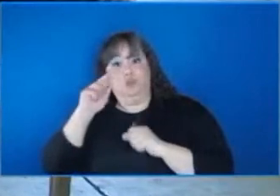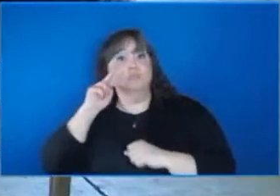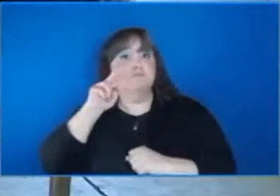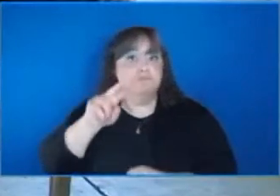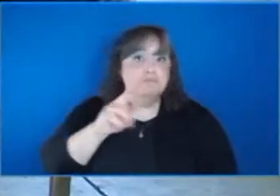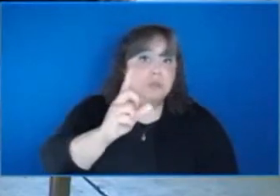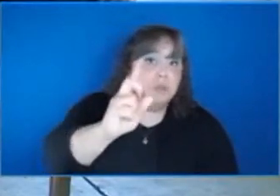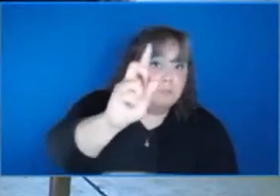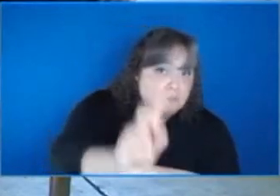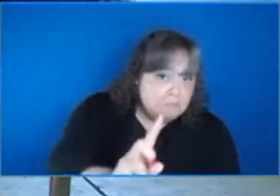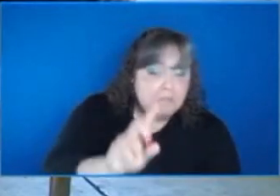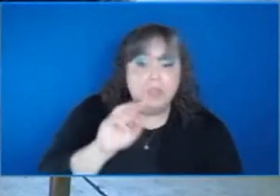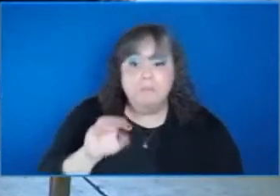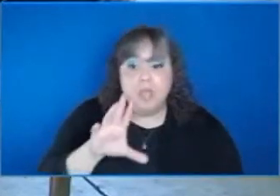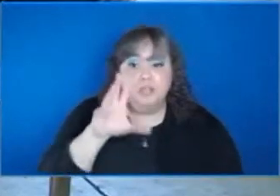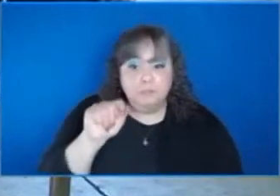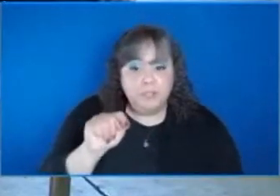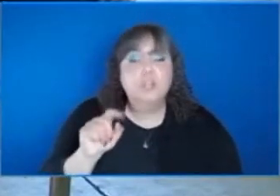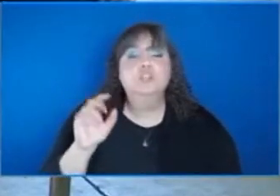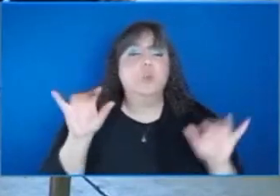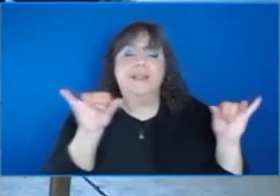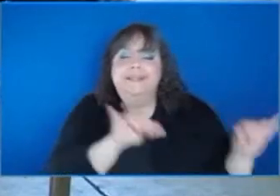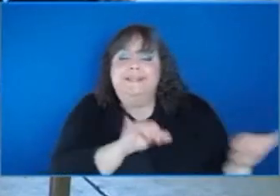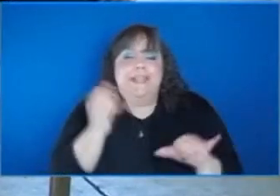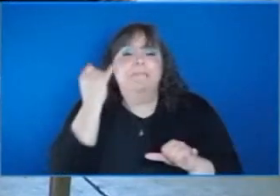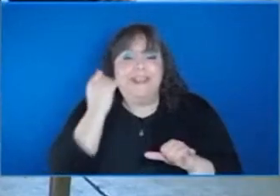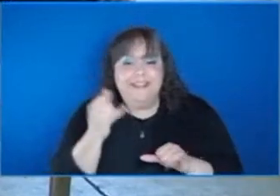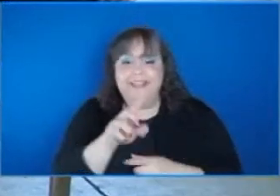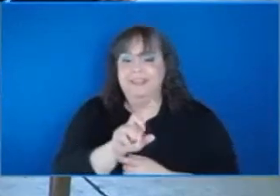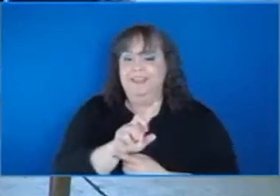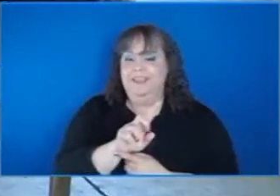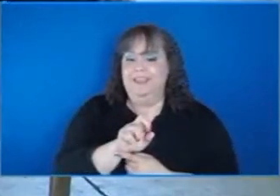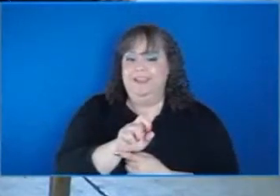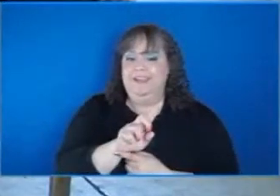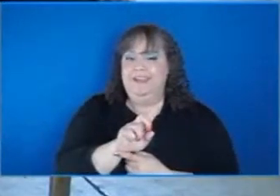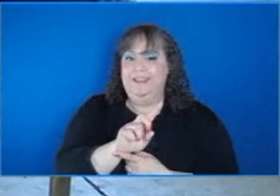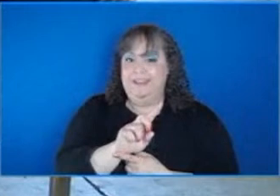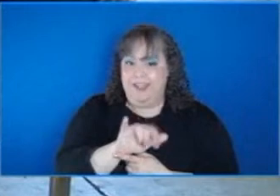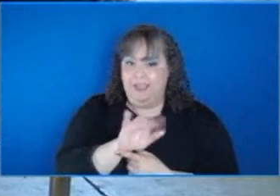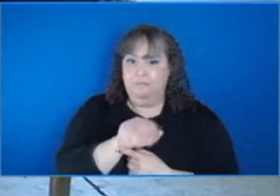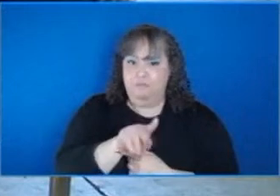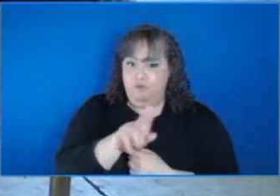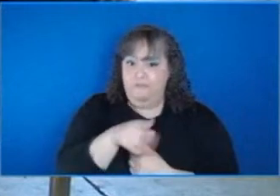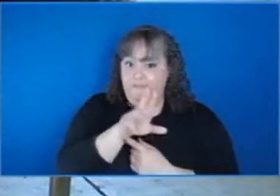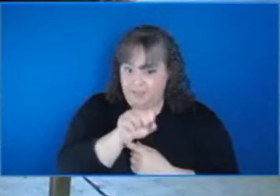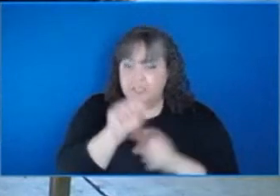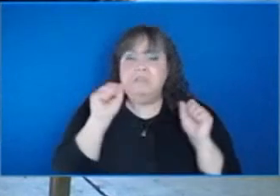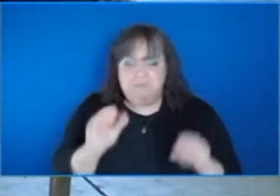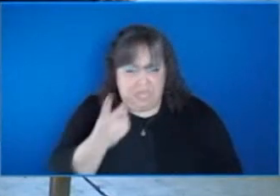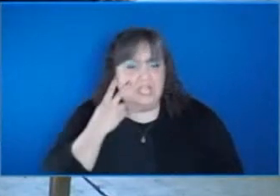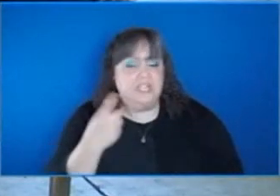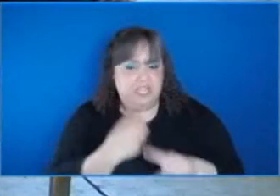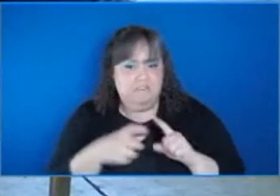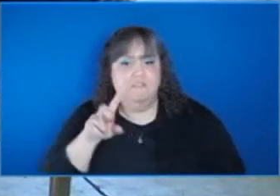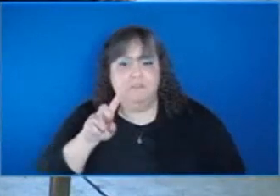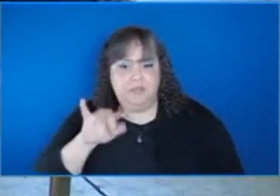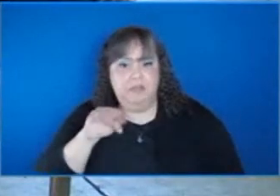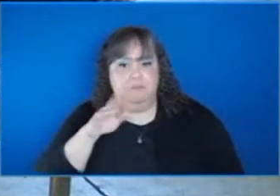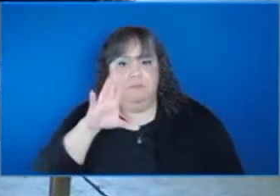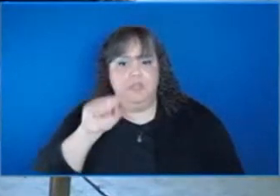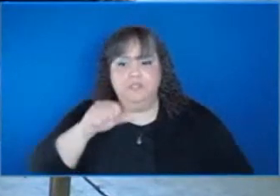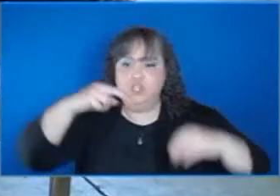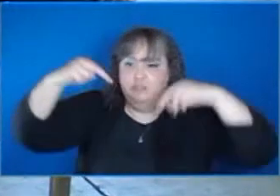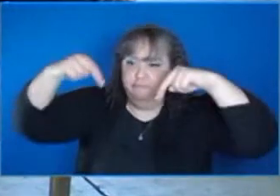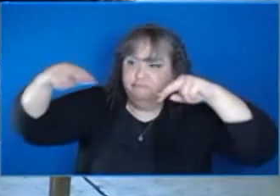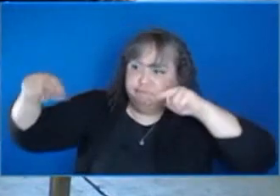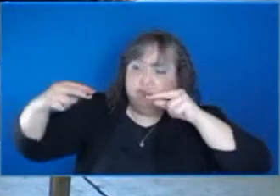from Didymos. There we go. Okay, so Nancy, Lily Hall on Twitter wants to know, how